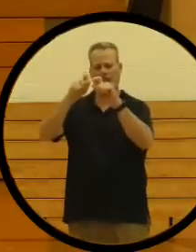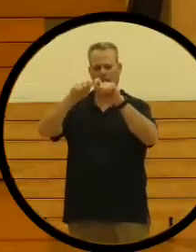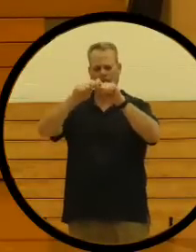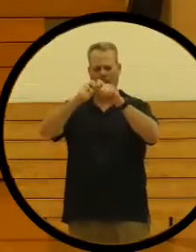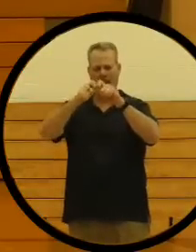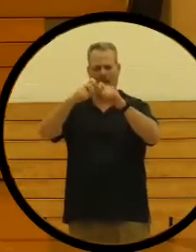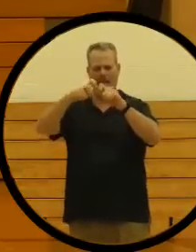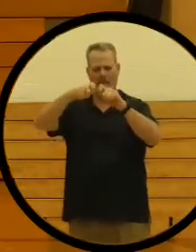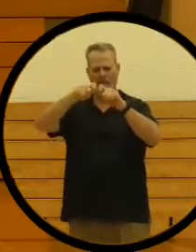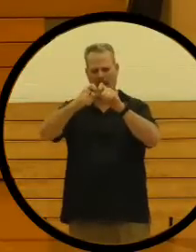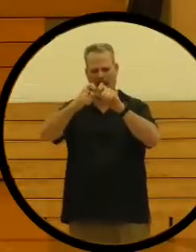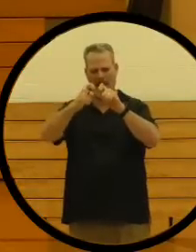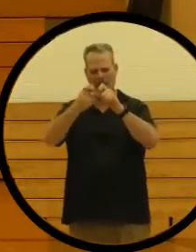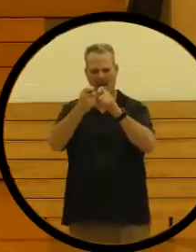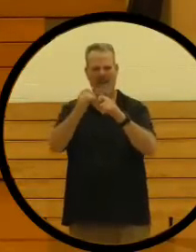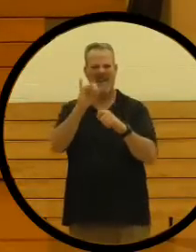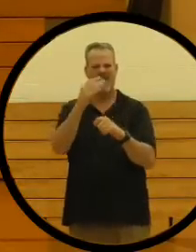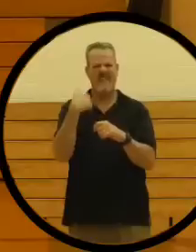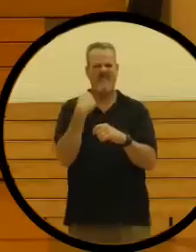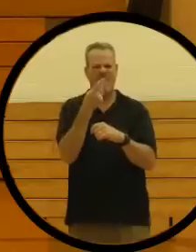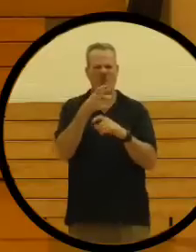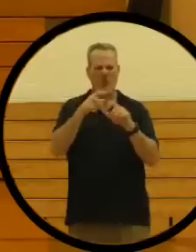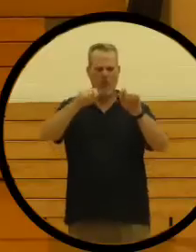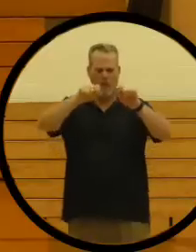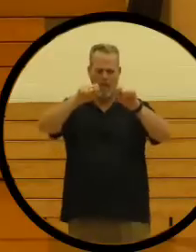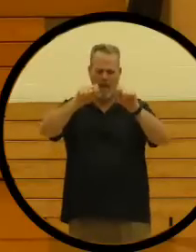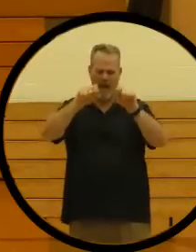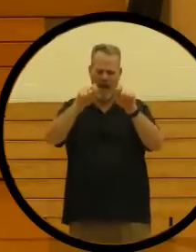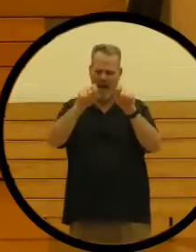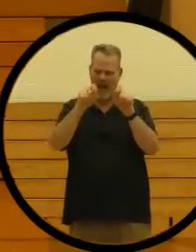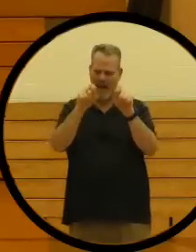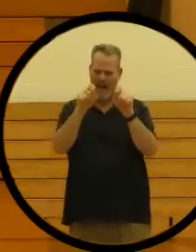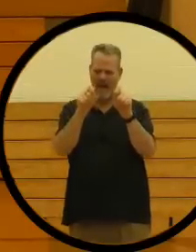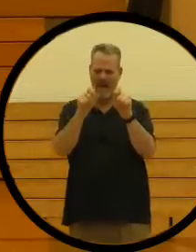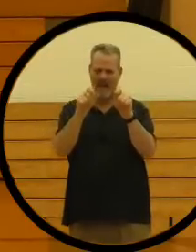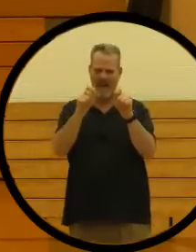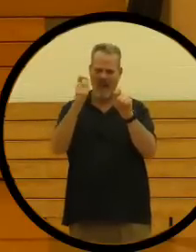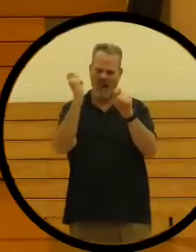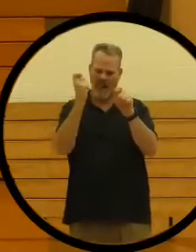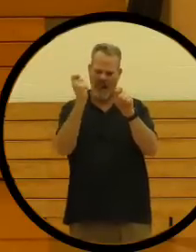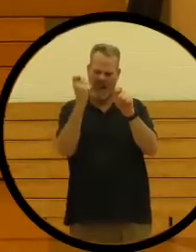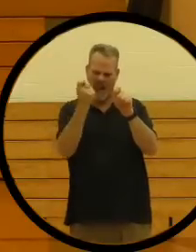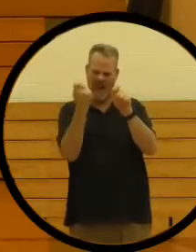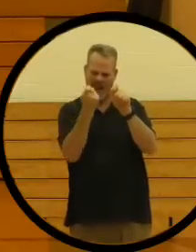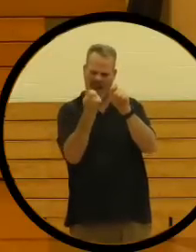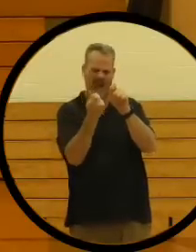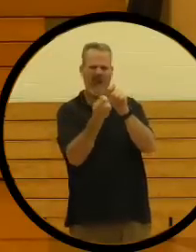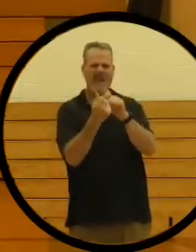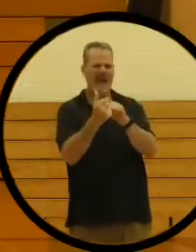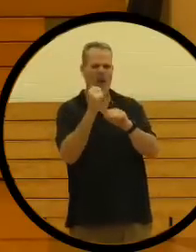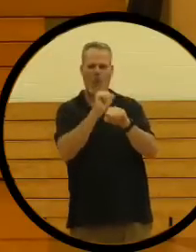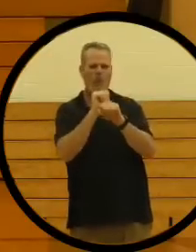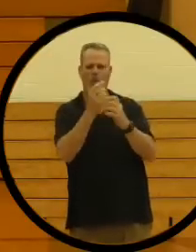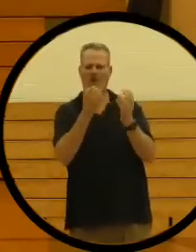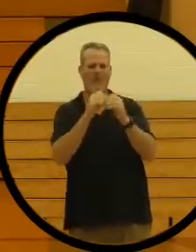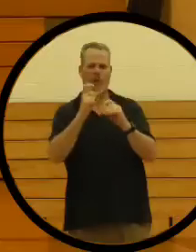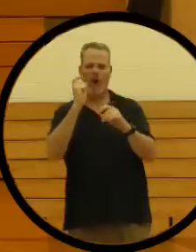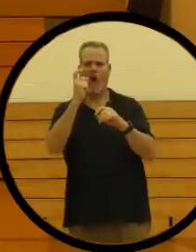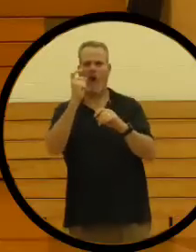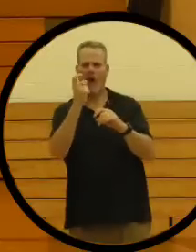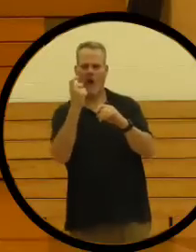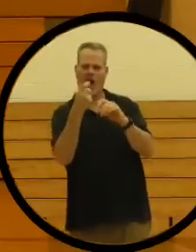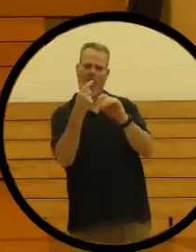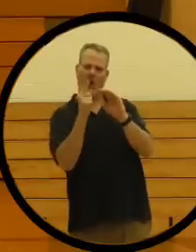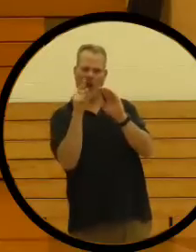times, it's still okay. But you bend it about 20 or 30 times, and that nail no longer really wants to work like a nail anymore,